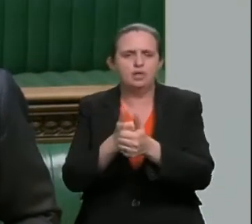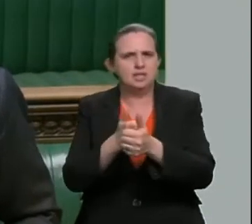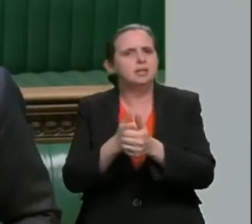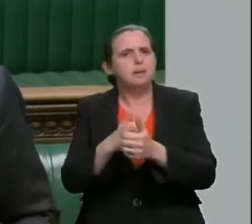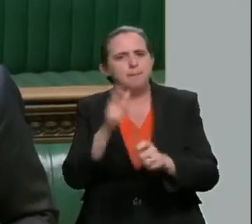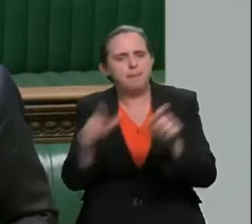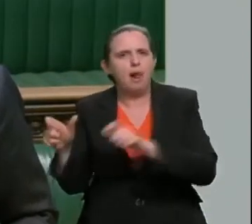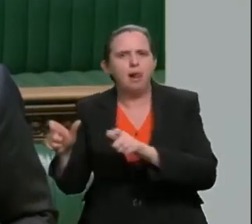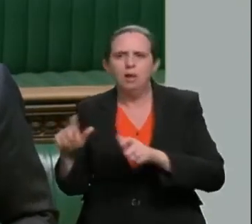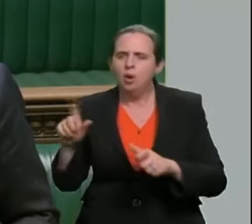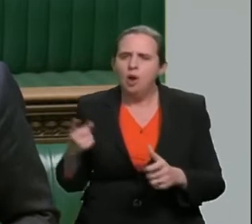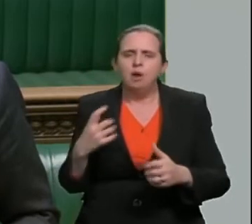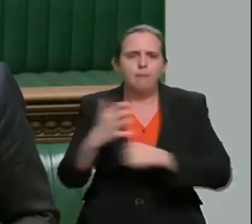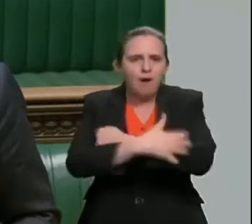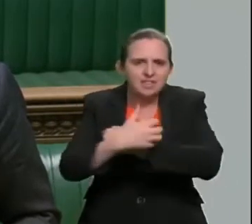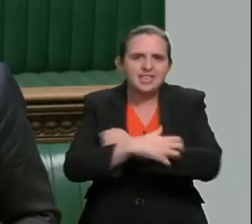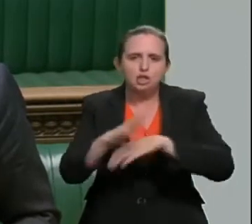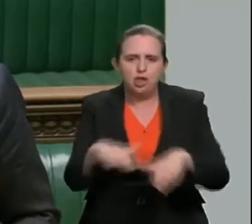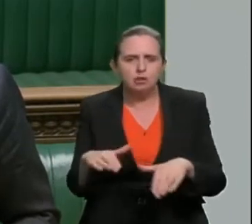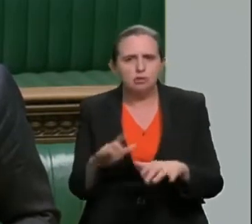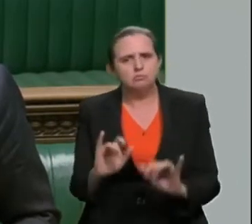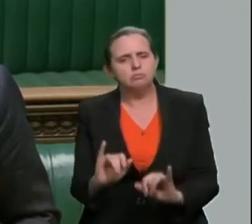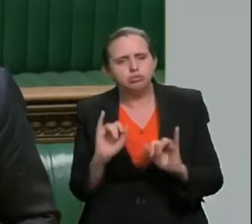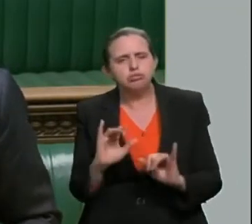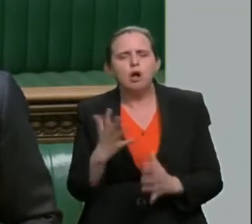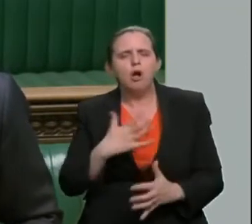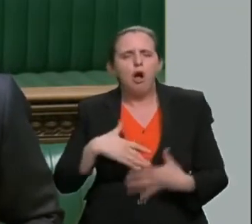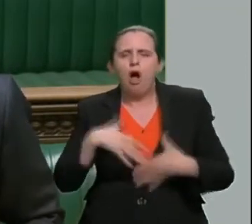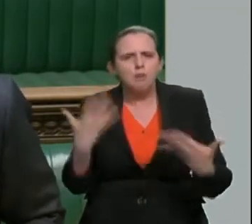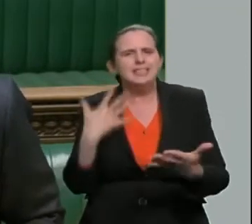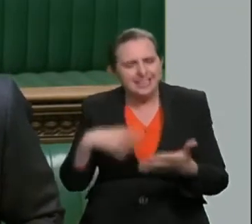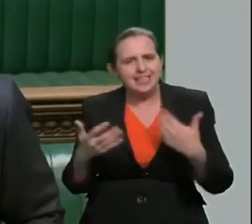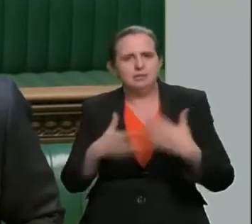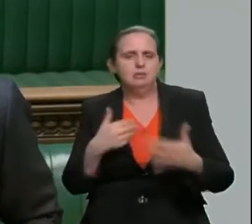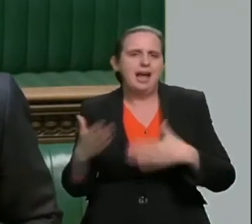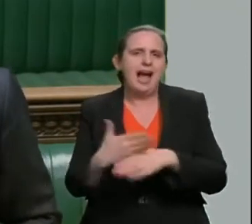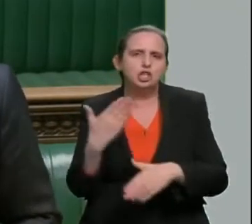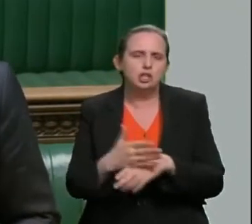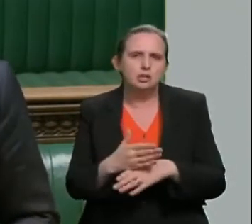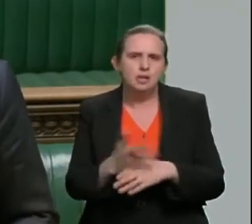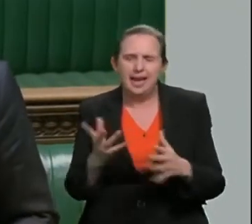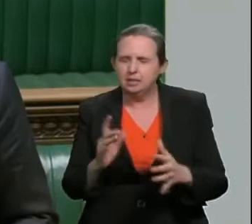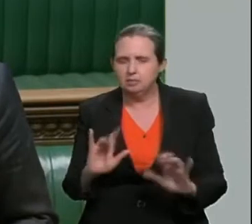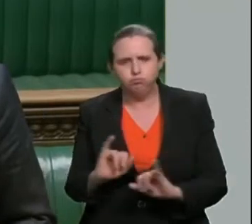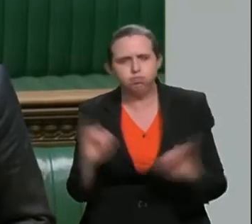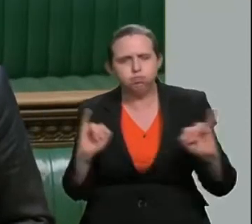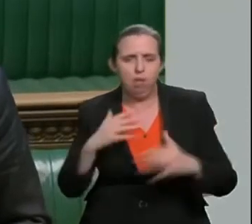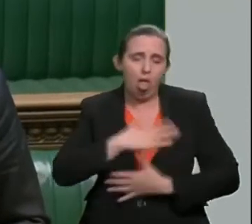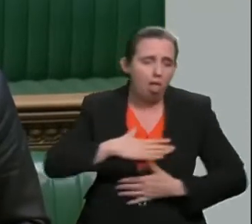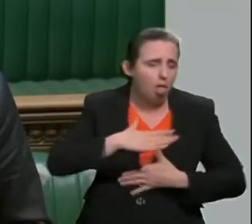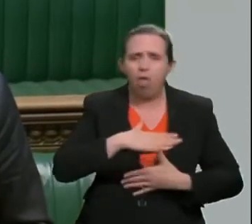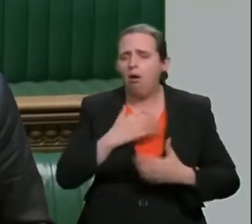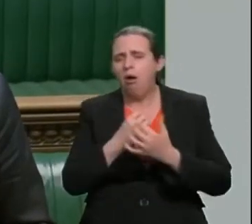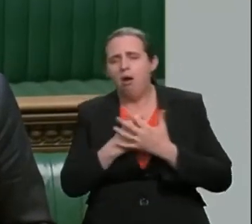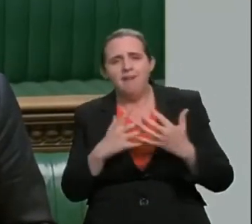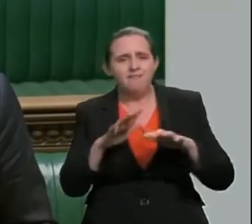lament and reject the poverty that some families unquestionably suffer. And it is tragic that too many families have had a